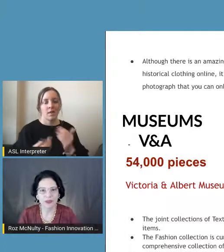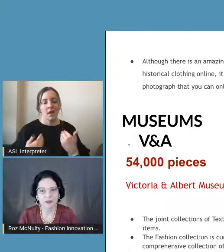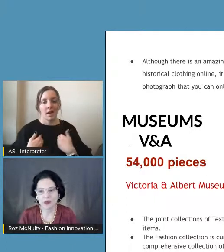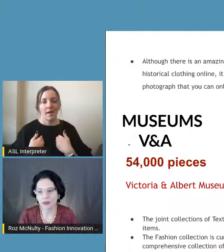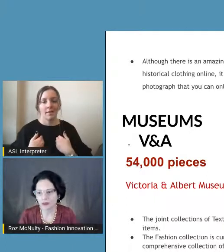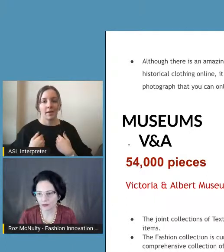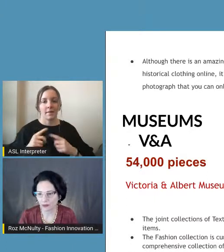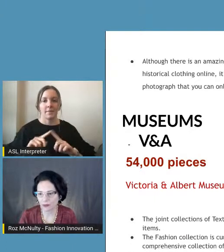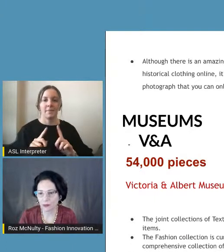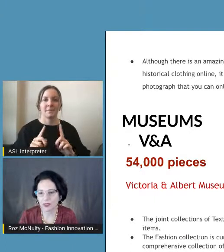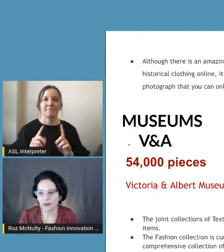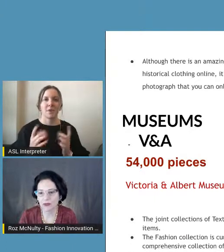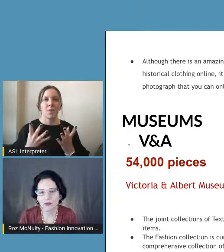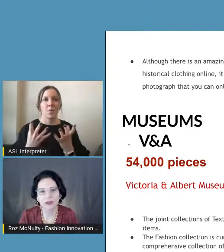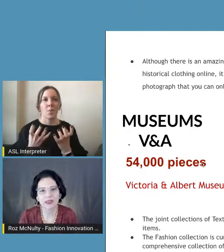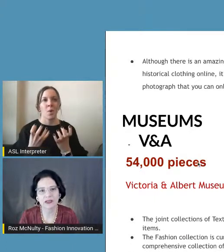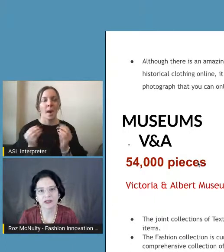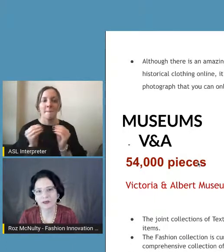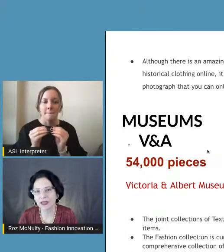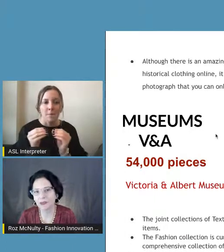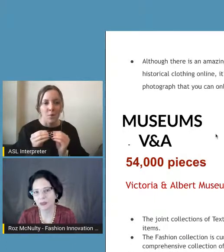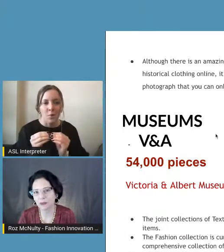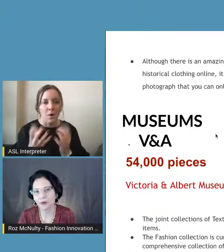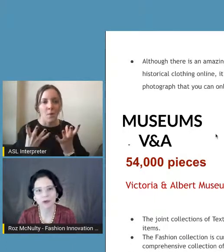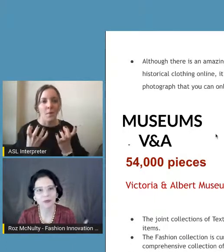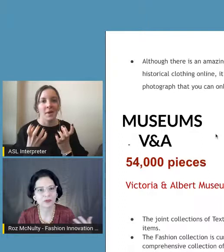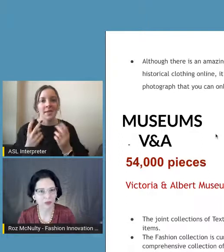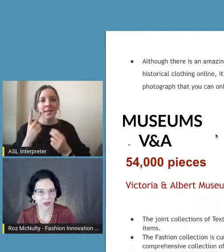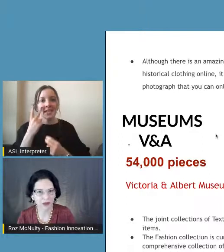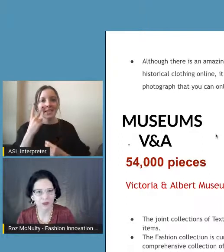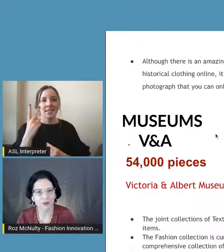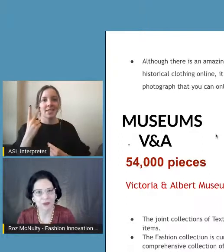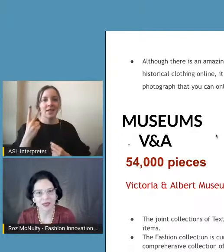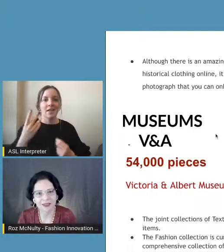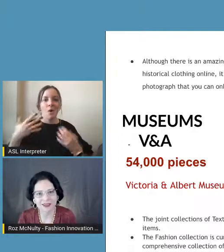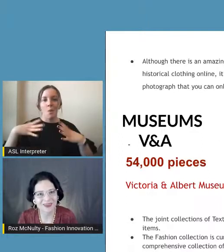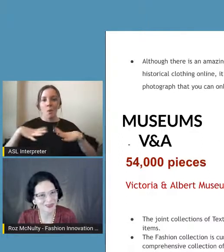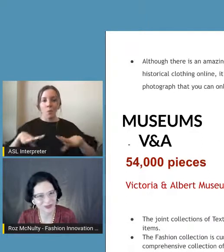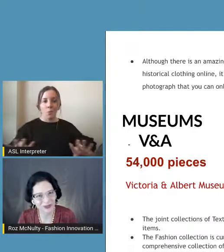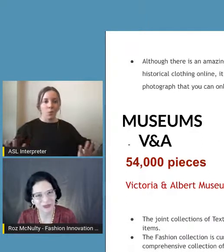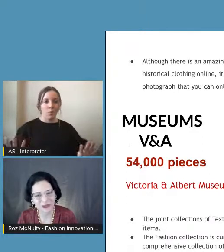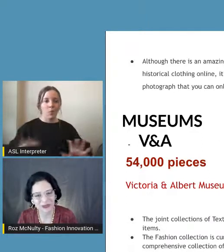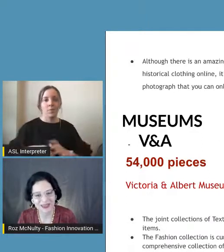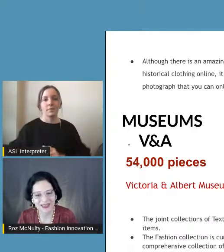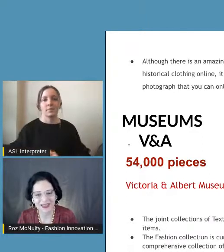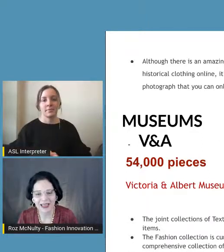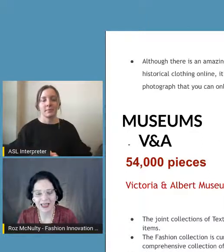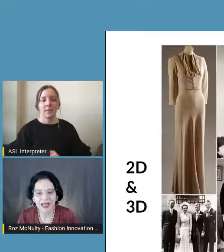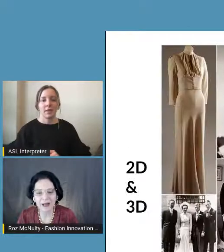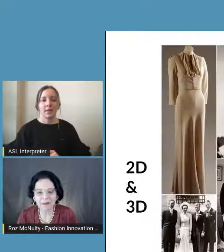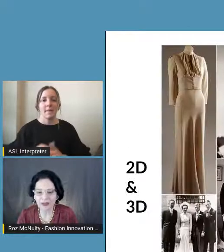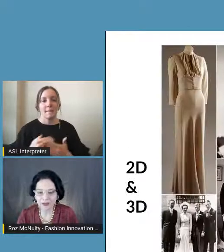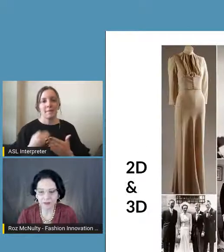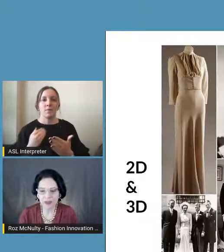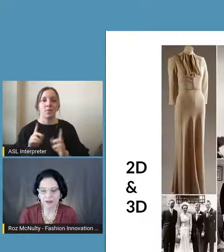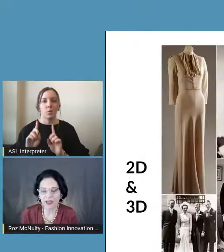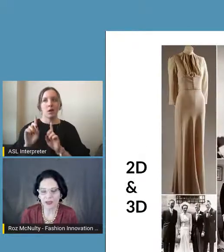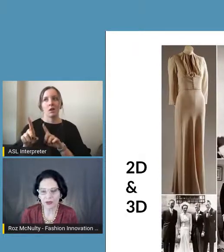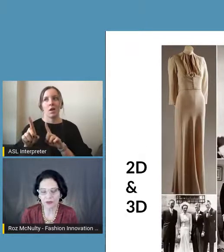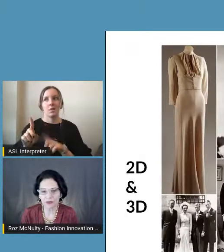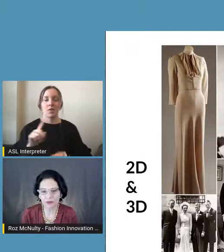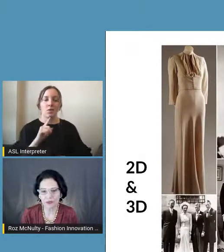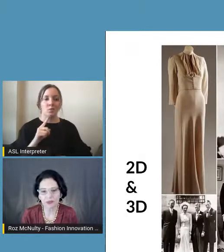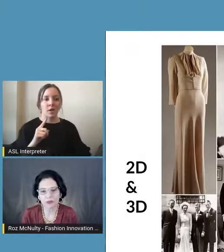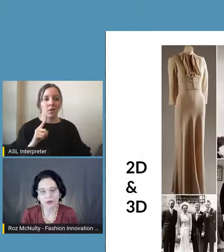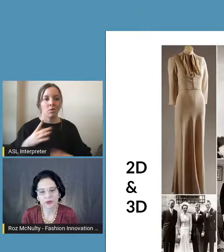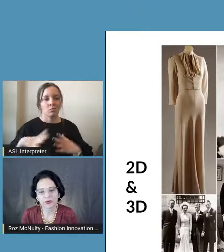to see what those pieces look like just that bit more before we go on the wait list to see the real thing. This piece